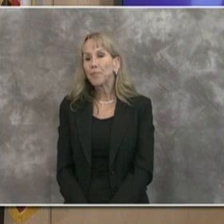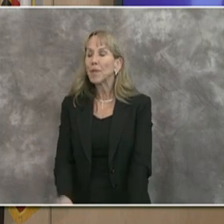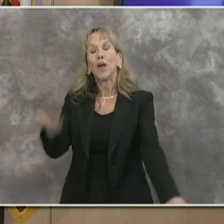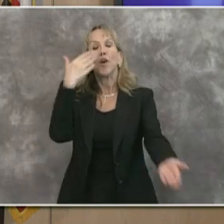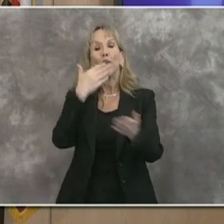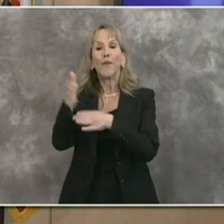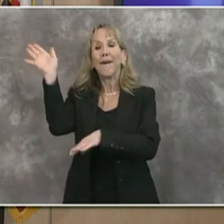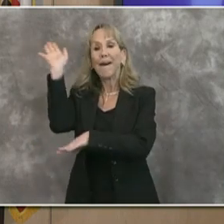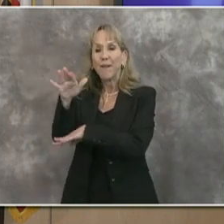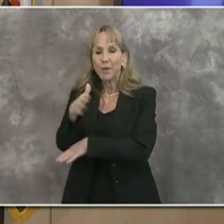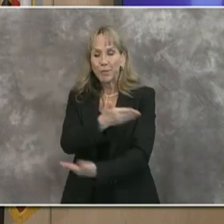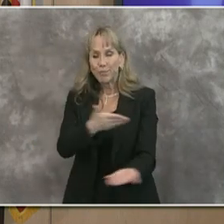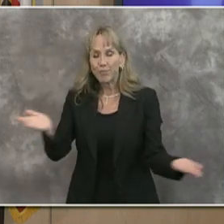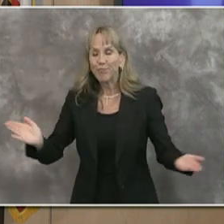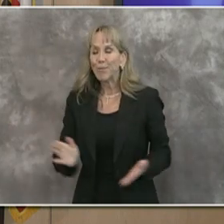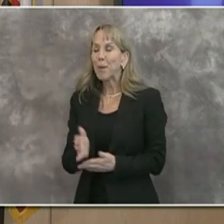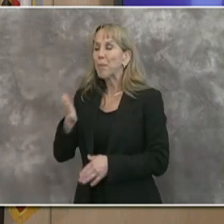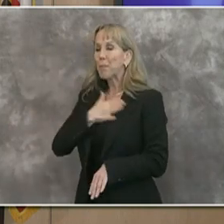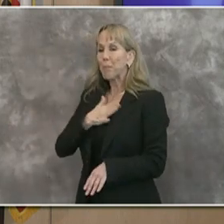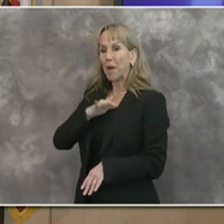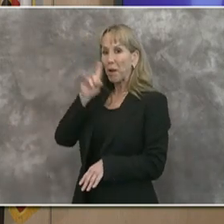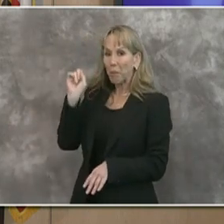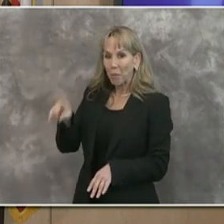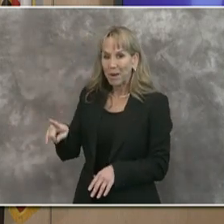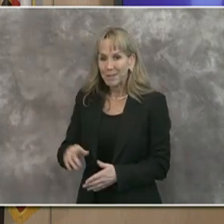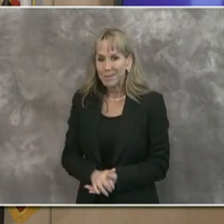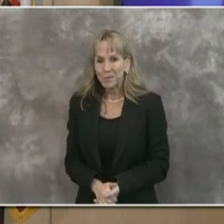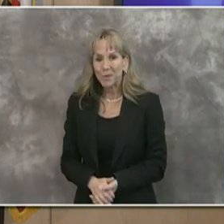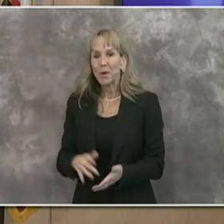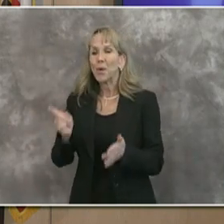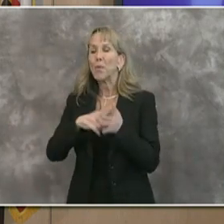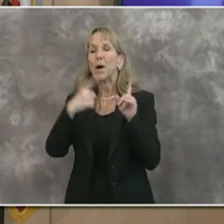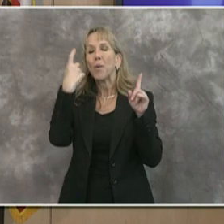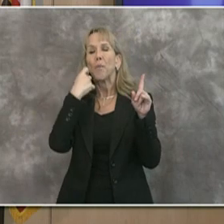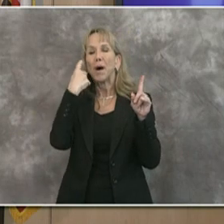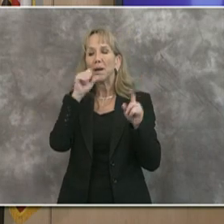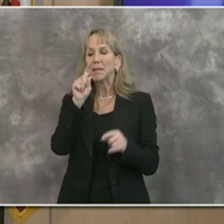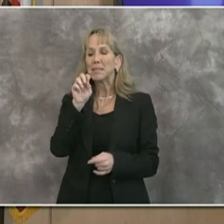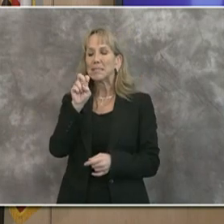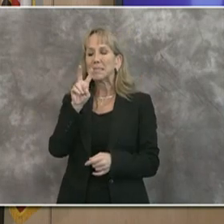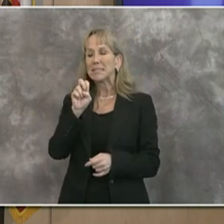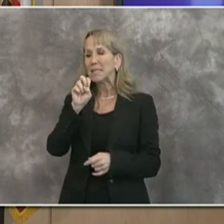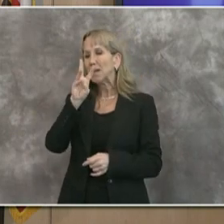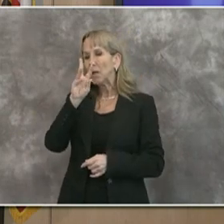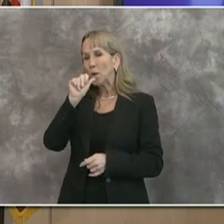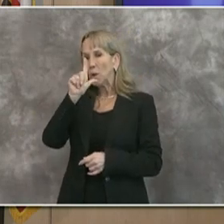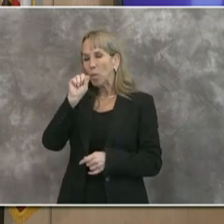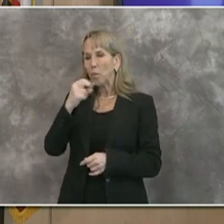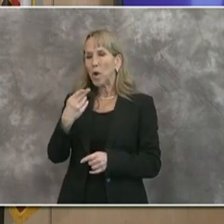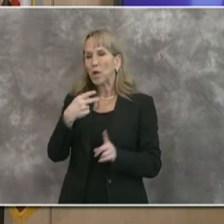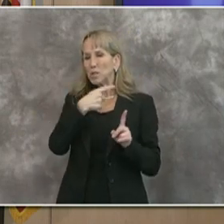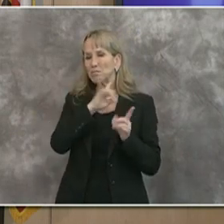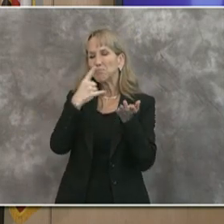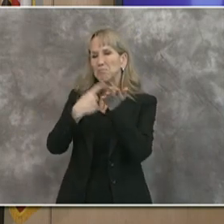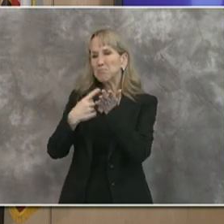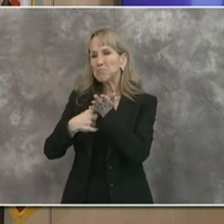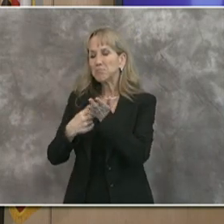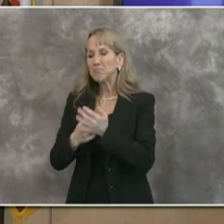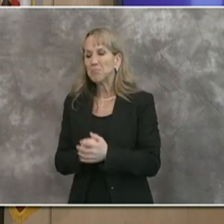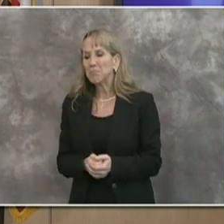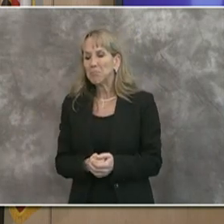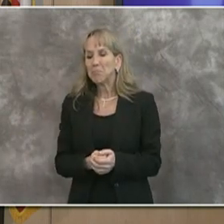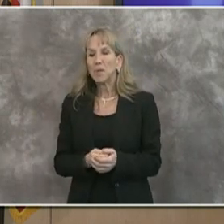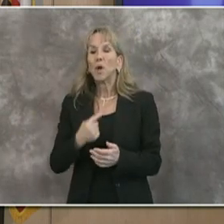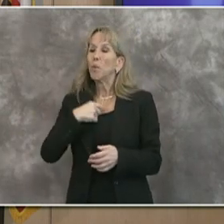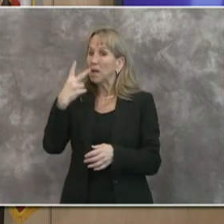Afternoon, all. Quick question here, jumping off what Steve Walsh began talking about at the beginning of this session. We saw with